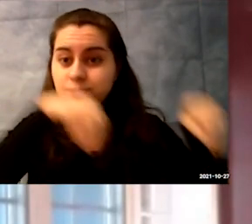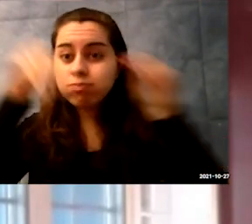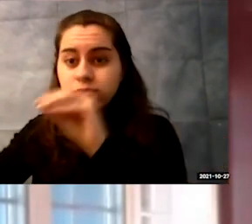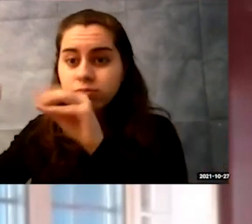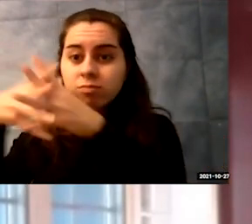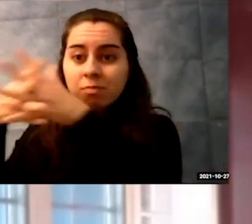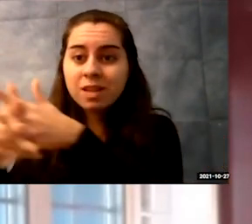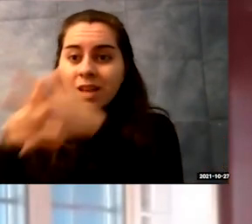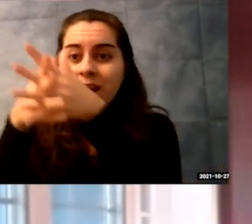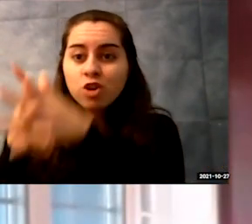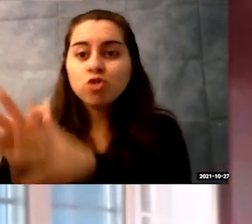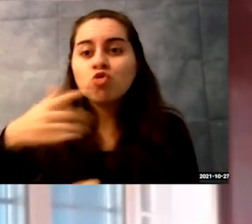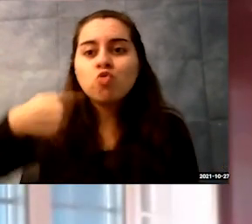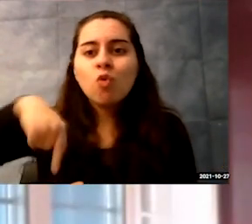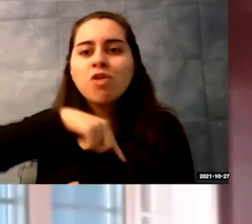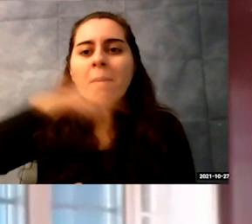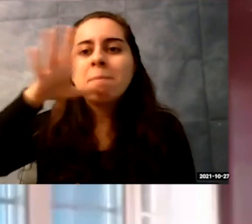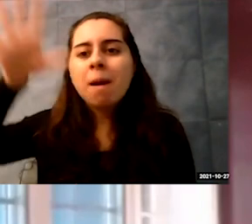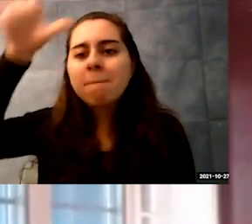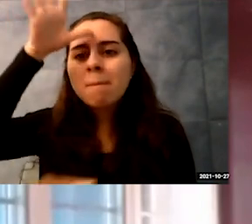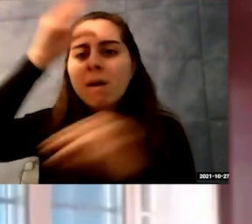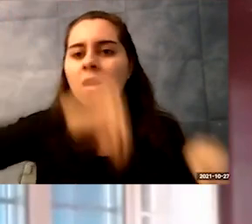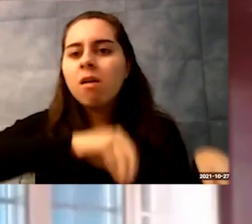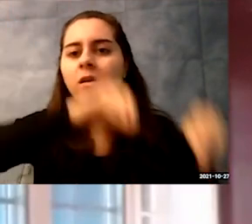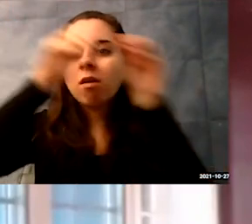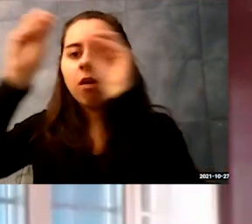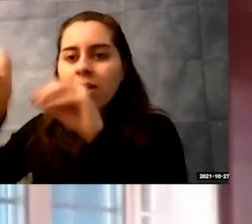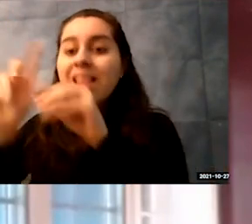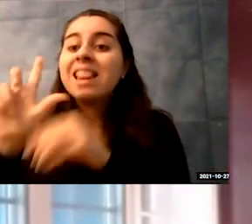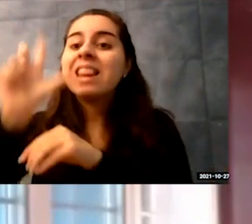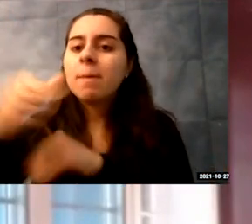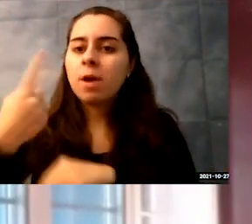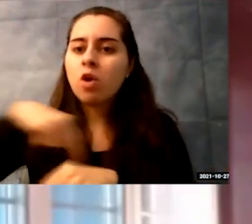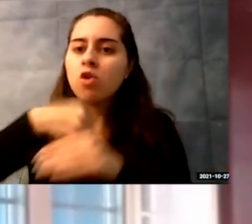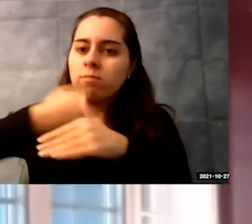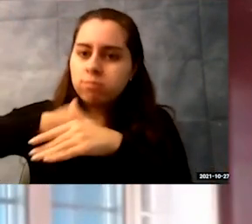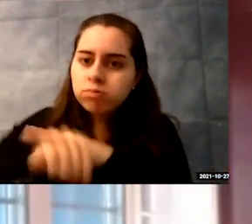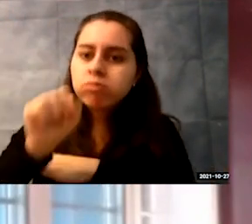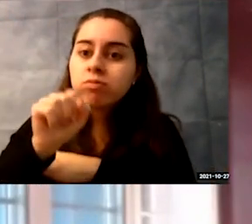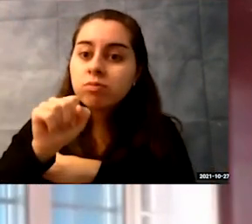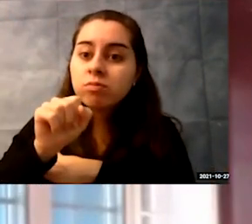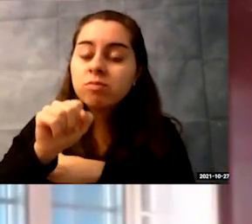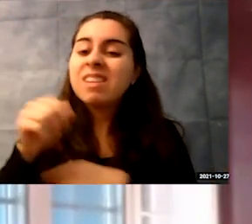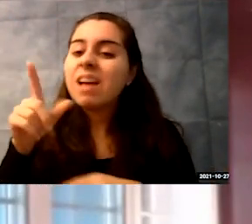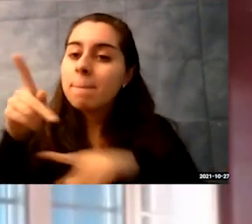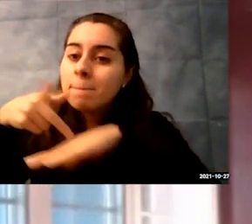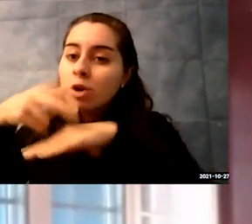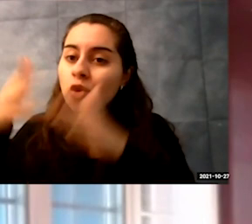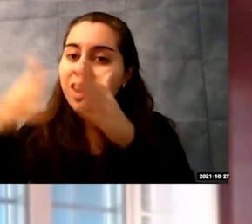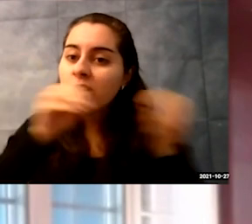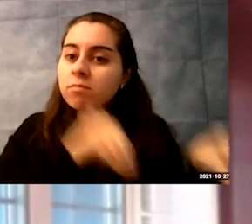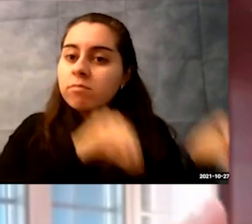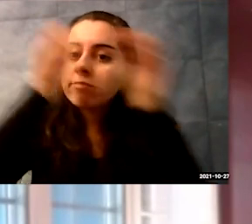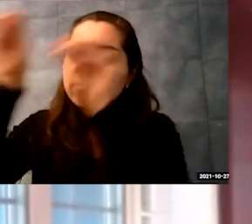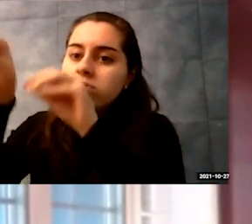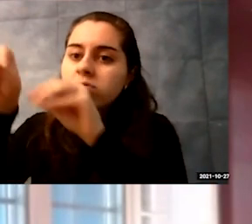1950s were largely exclusively from working class backgrounds. There were no sons of